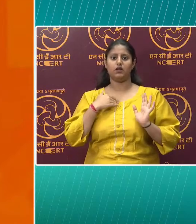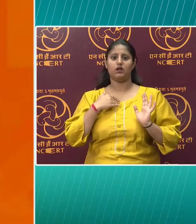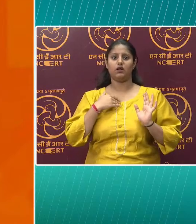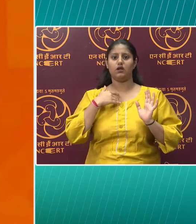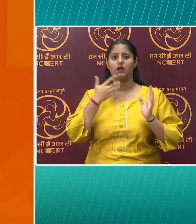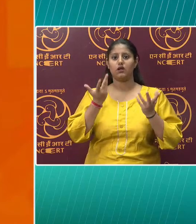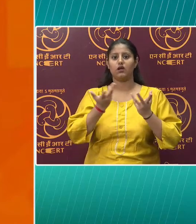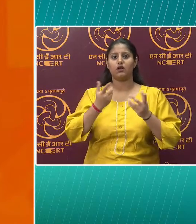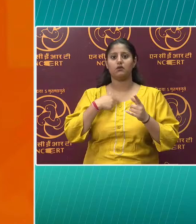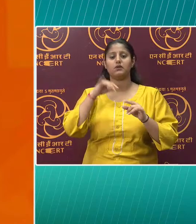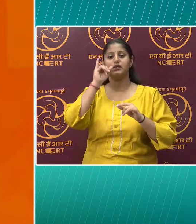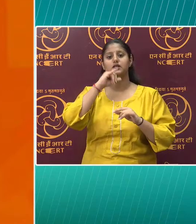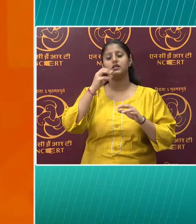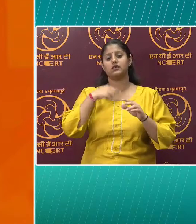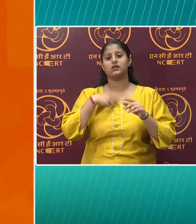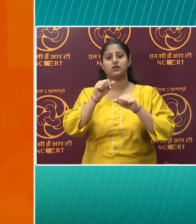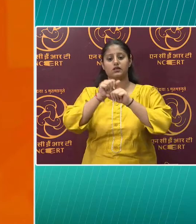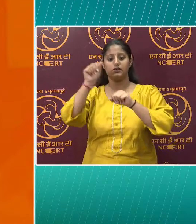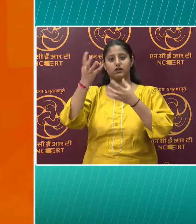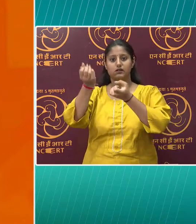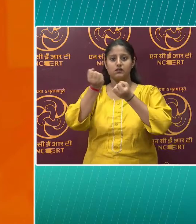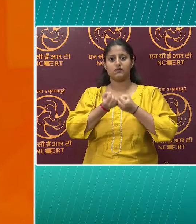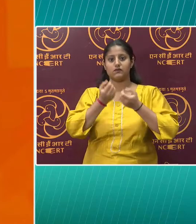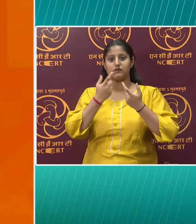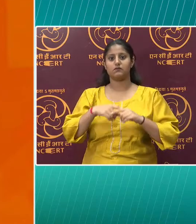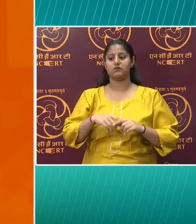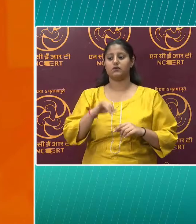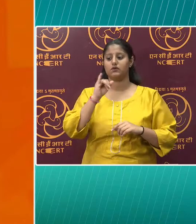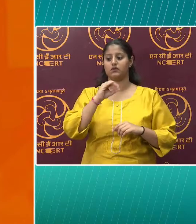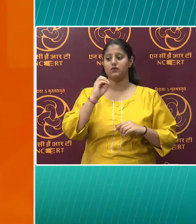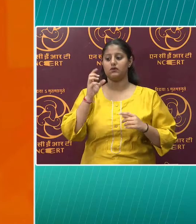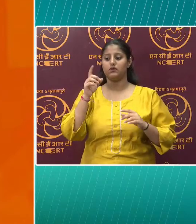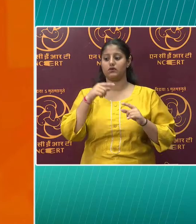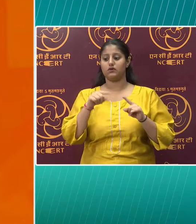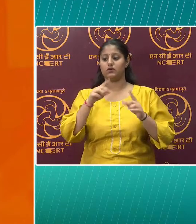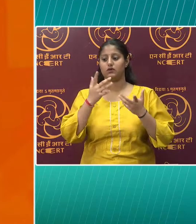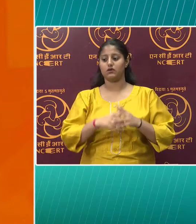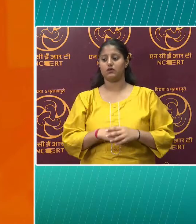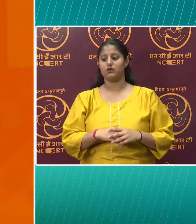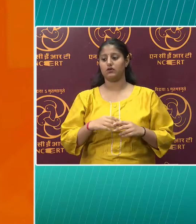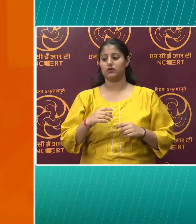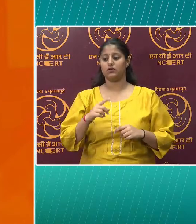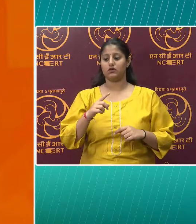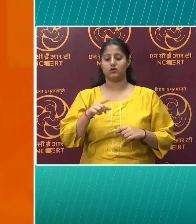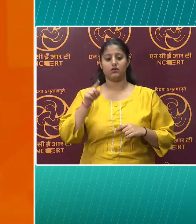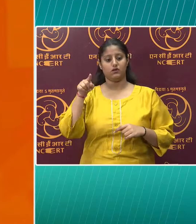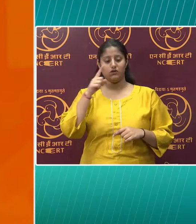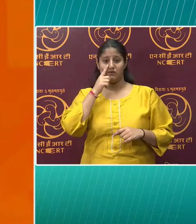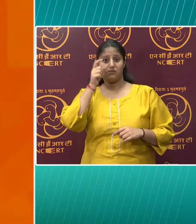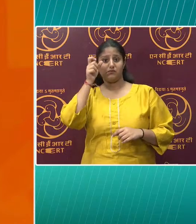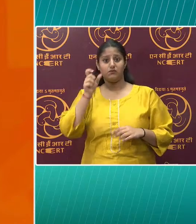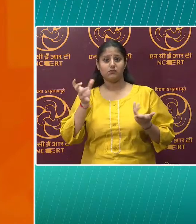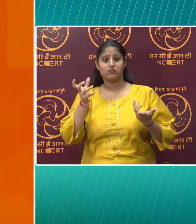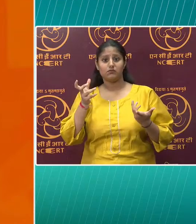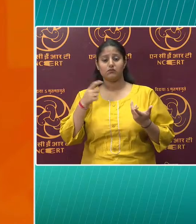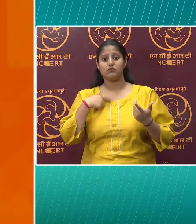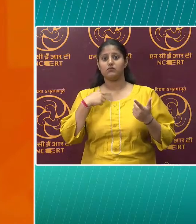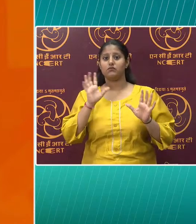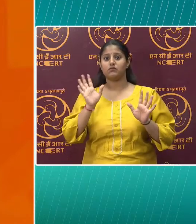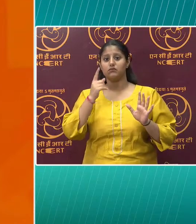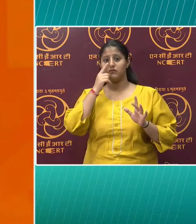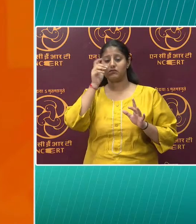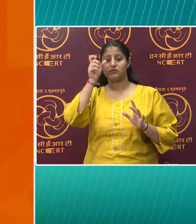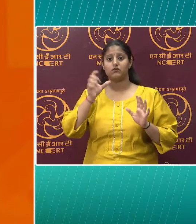it after I insert the needle in your skin. She is able to give the